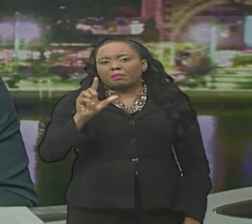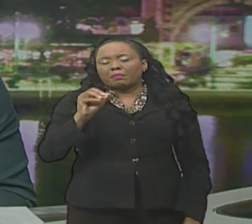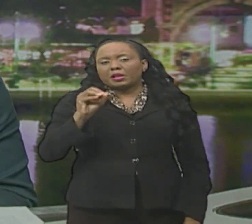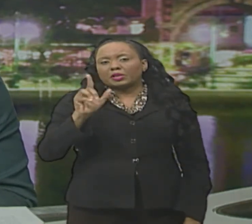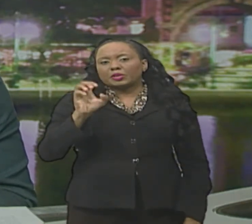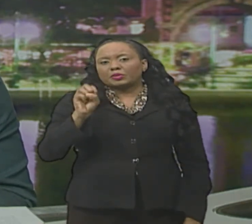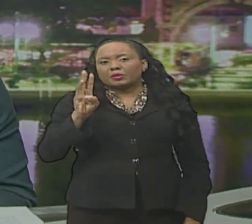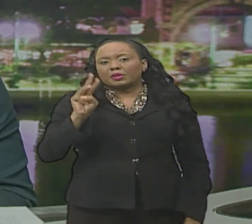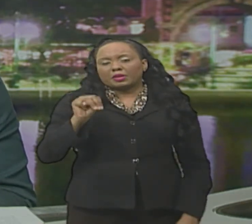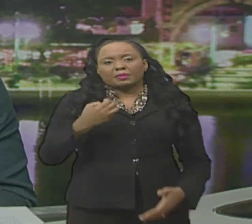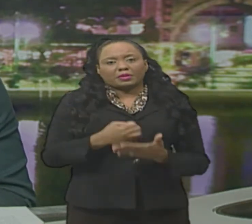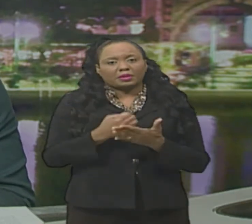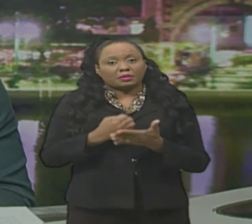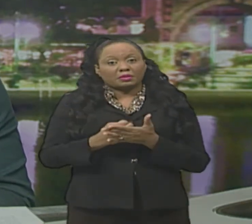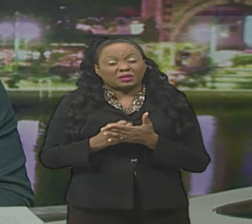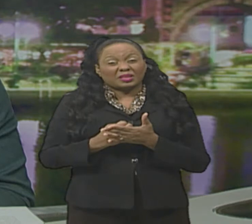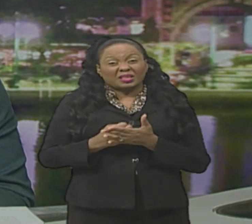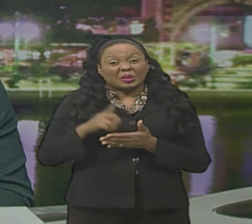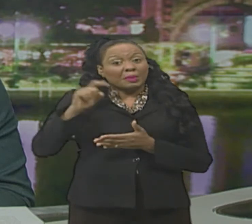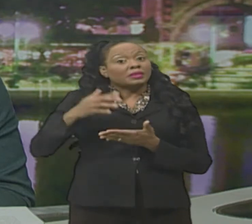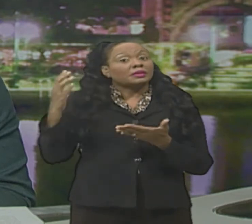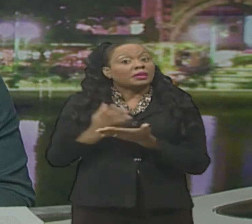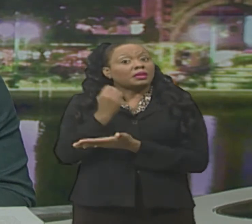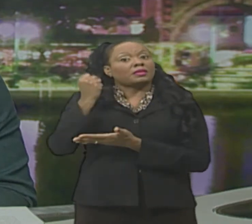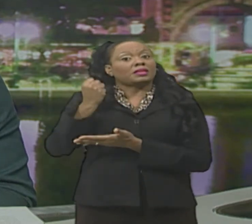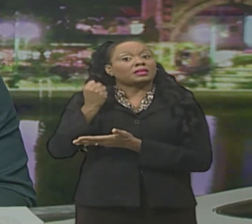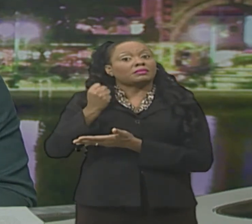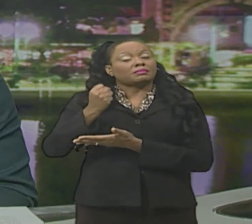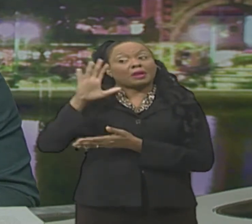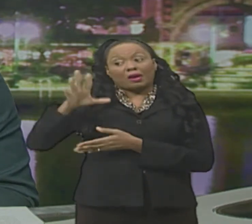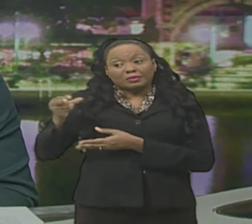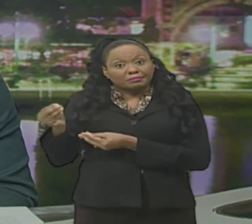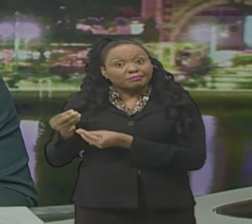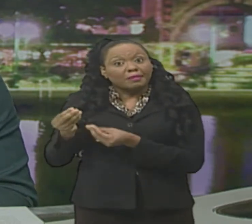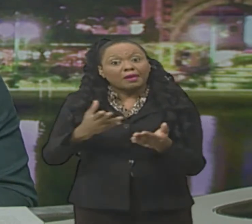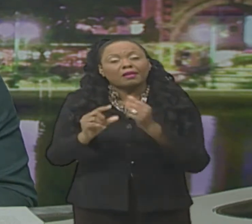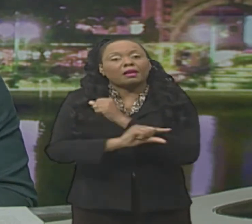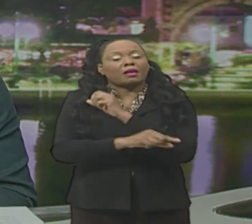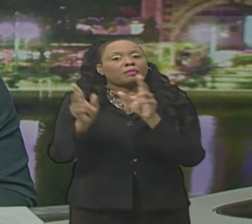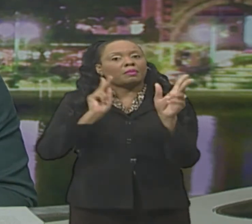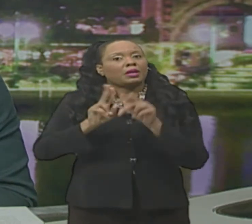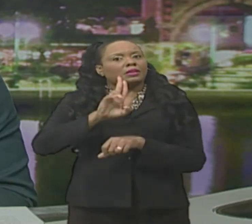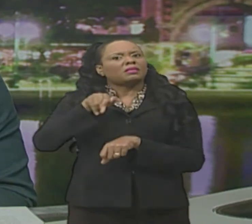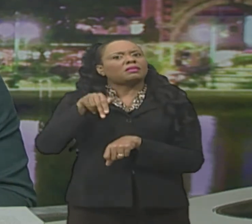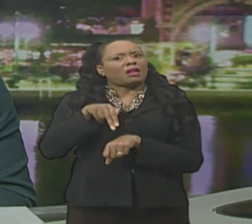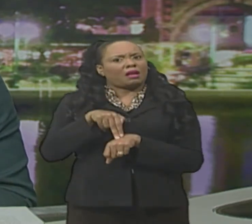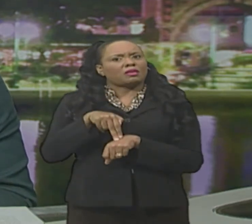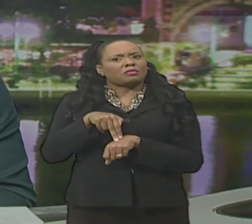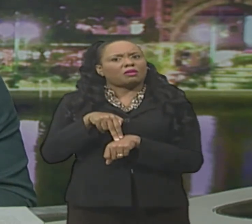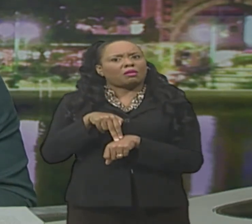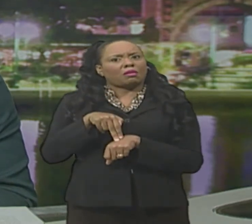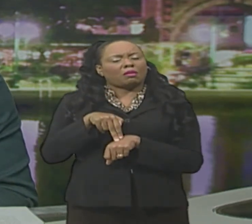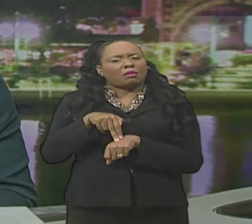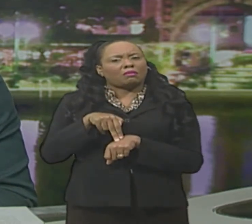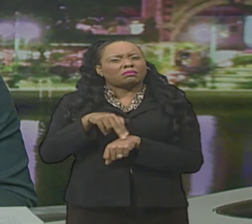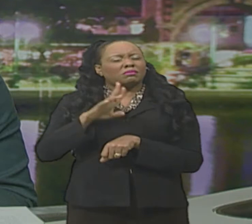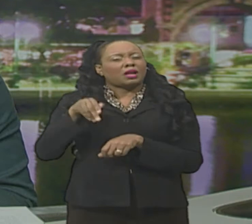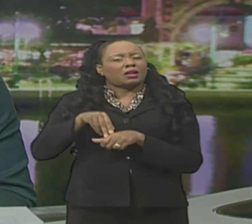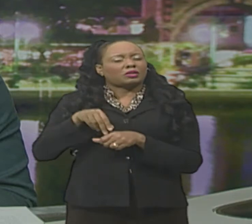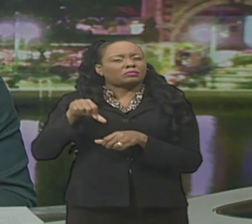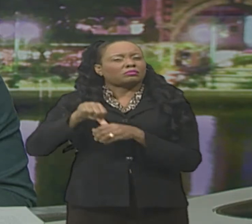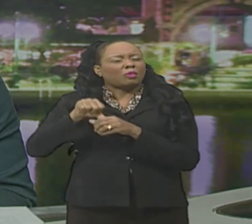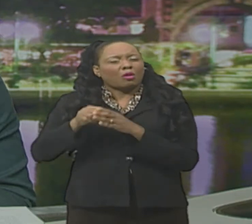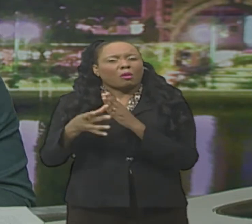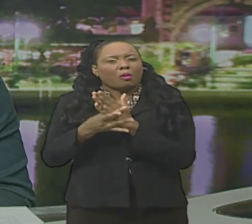it will lose the advantage God has given through the natural resource. During his Emancipation Day message, he stressed that the sector